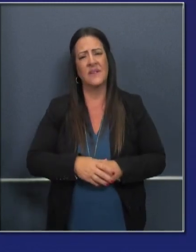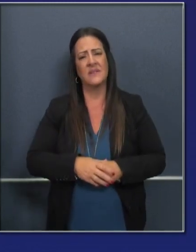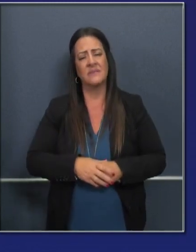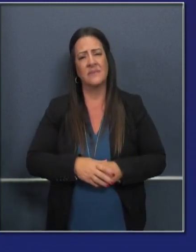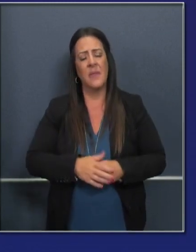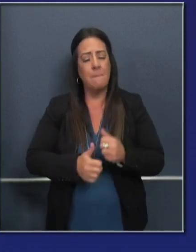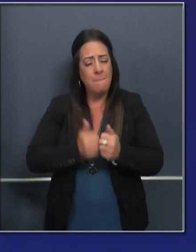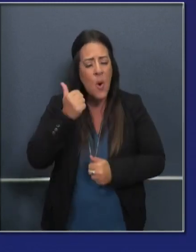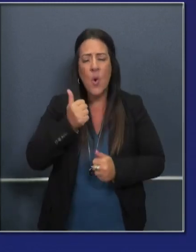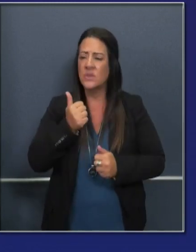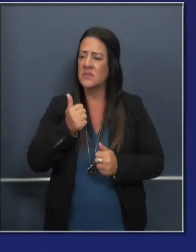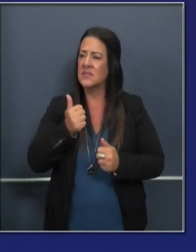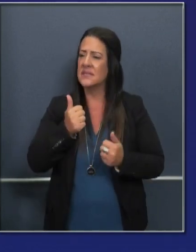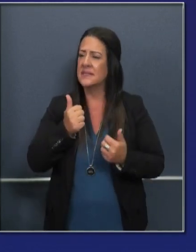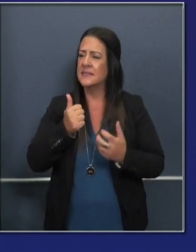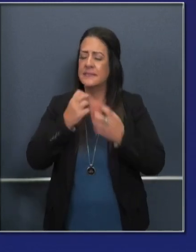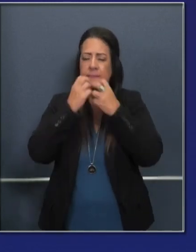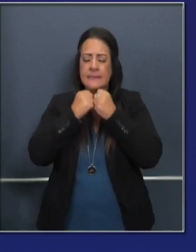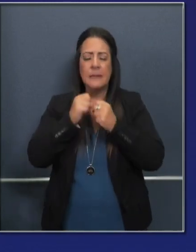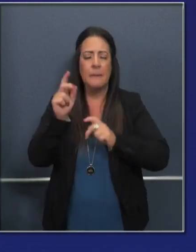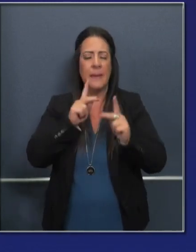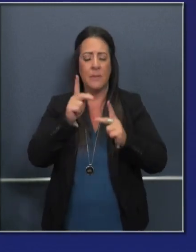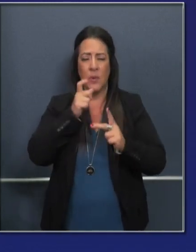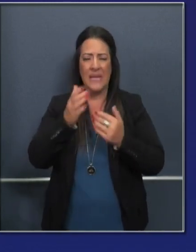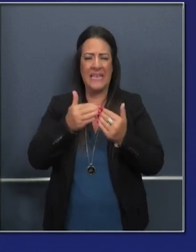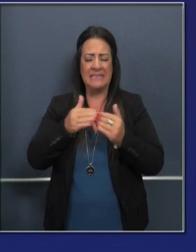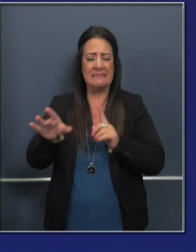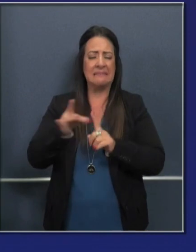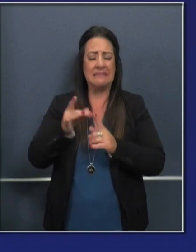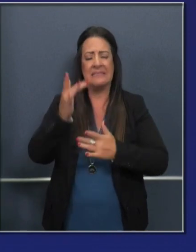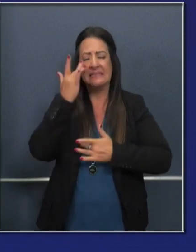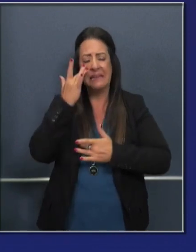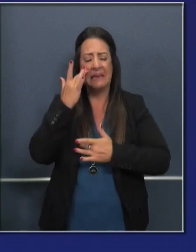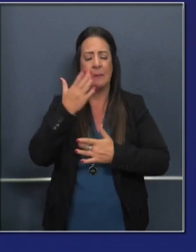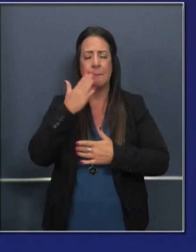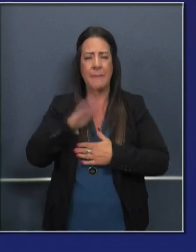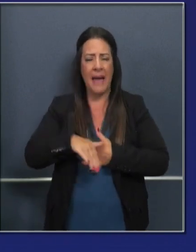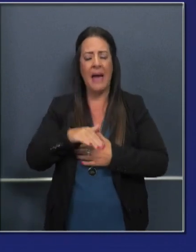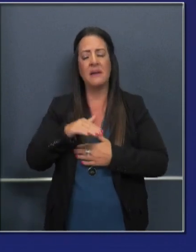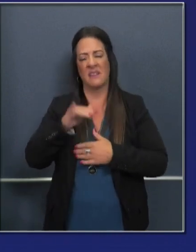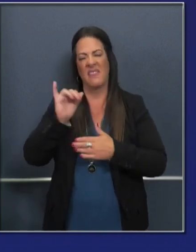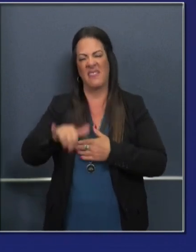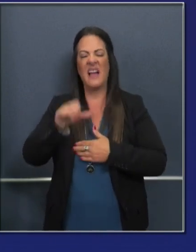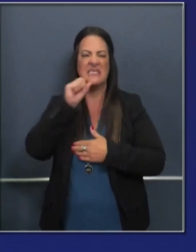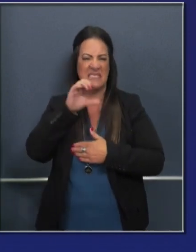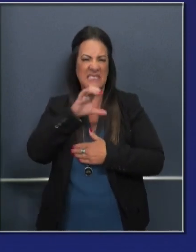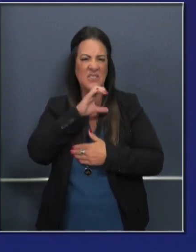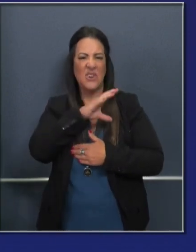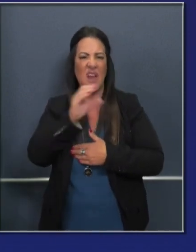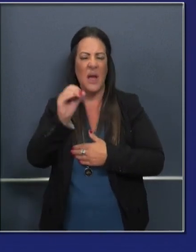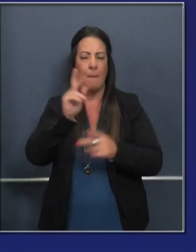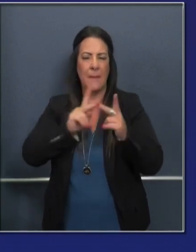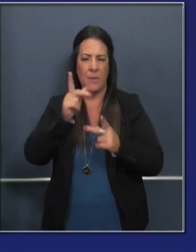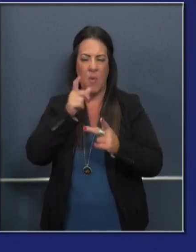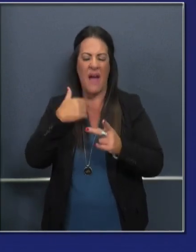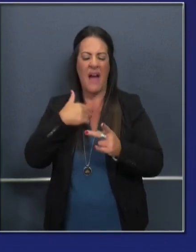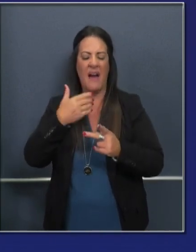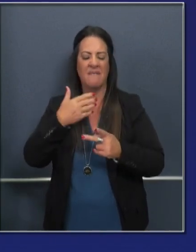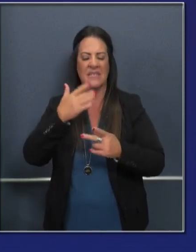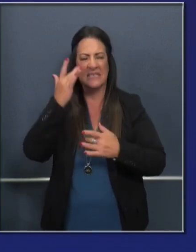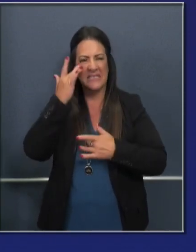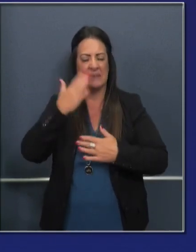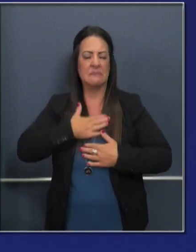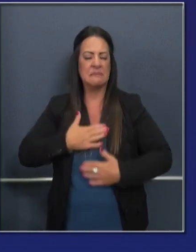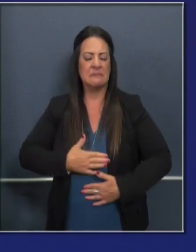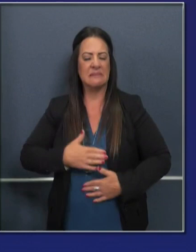our seniors in this pandemic and people with underlying conditions. We can never say that enough. And of course, I wanted